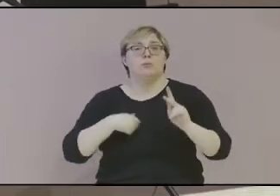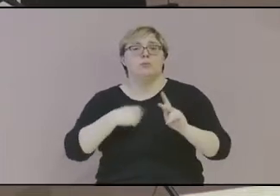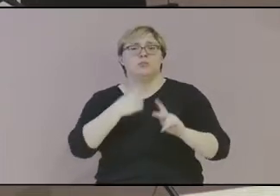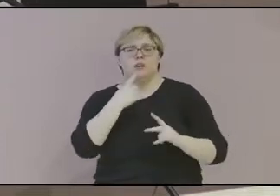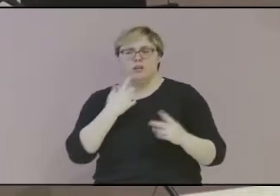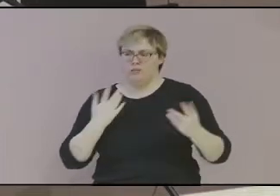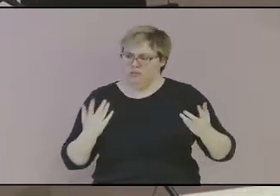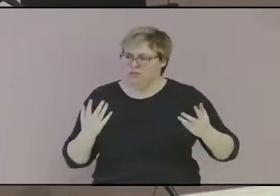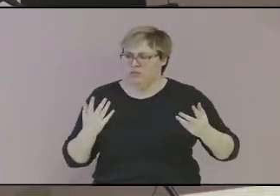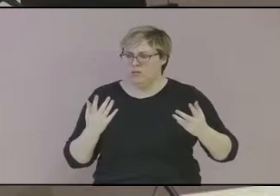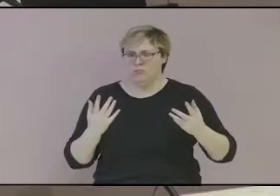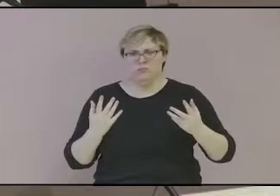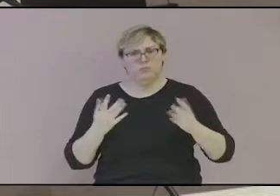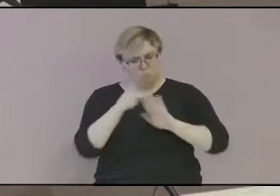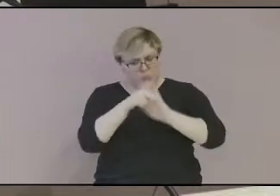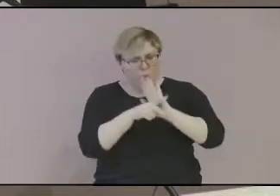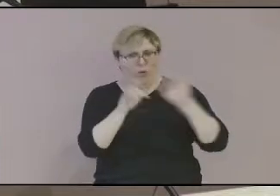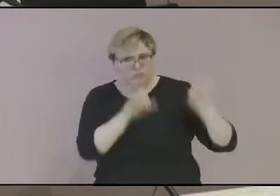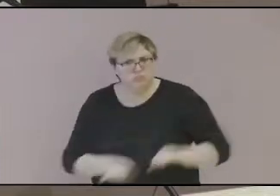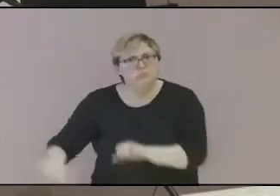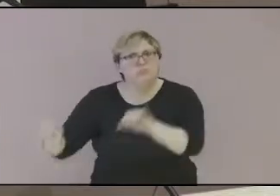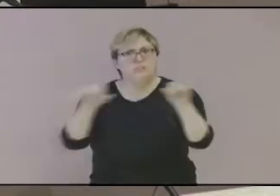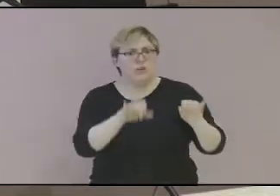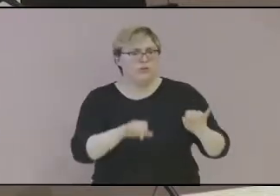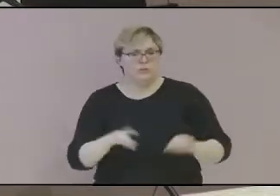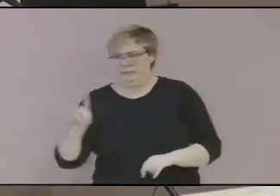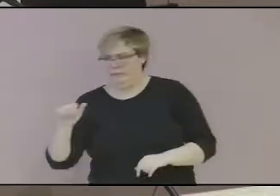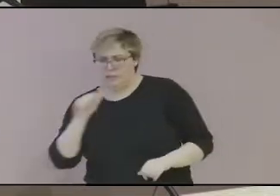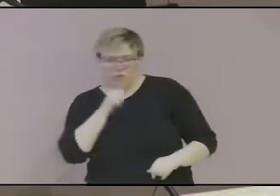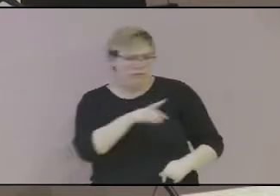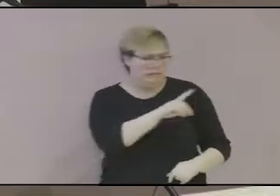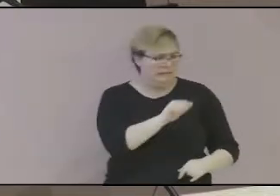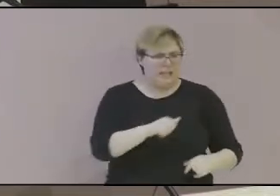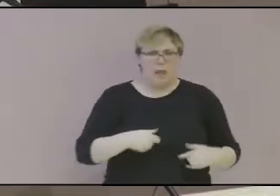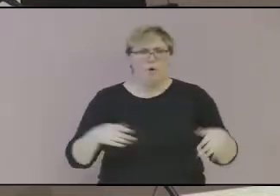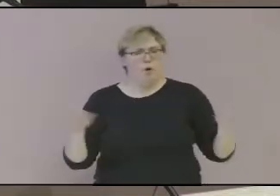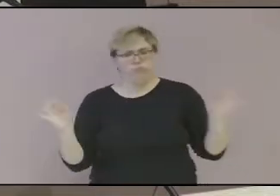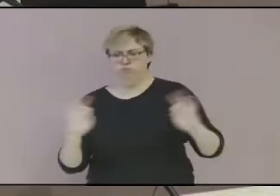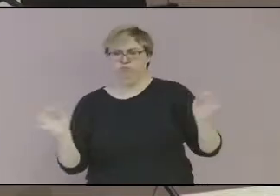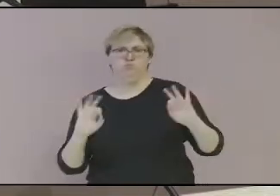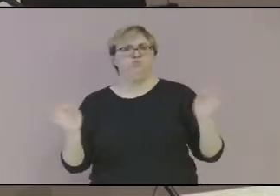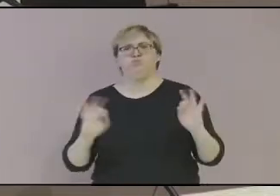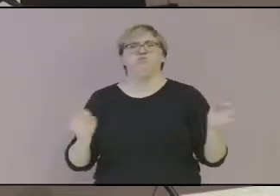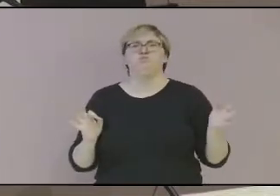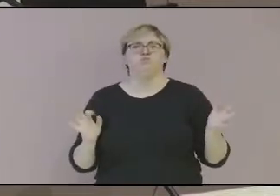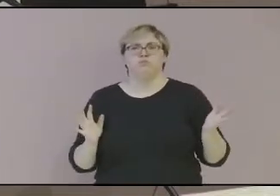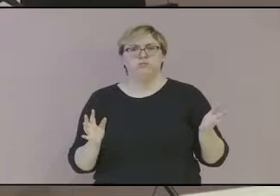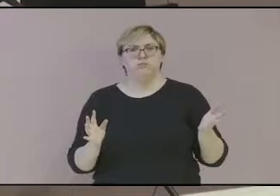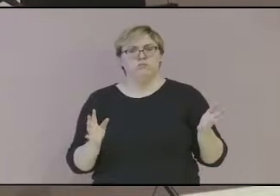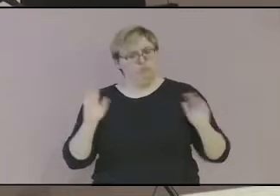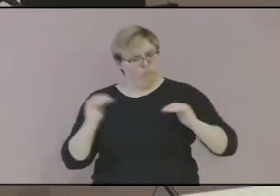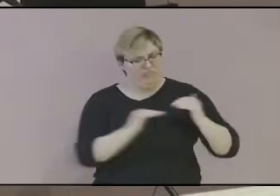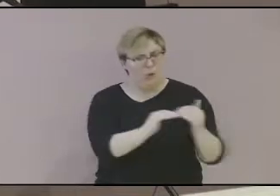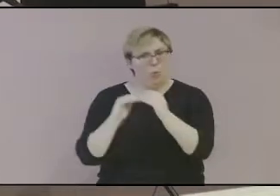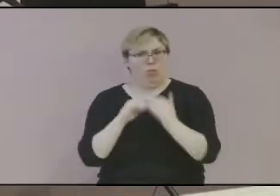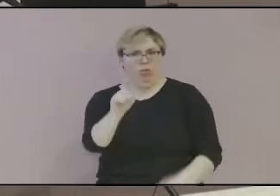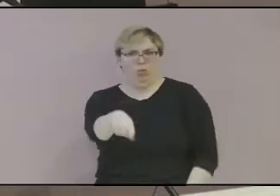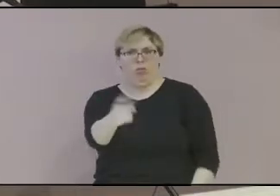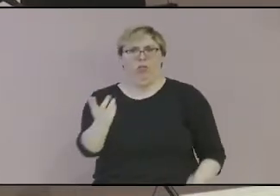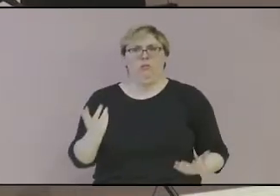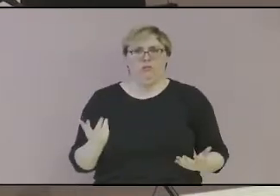required ventilation. And then the working group devolved into a discussion of who is considered